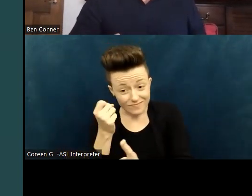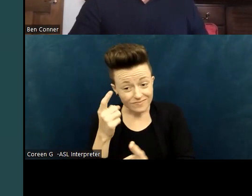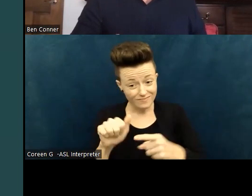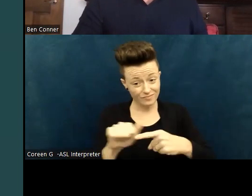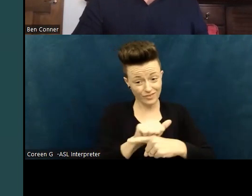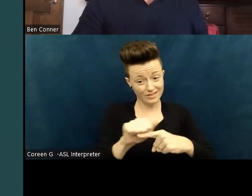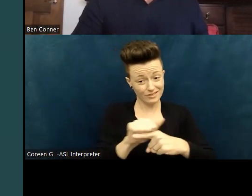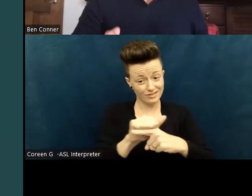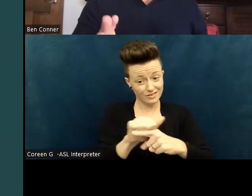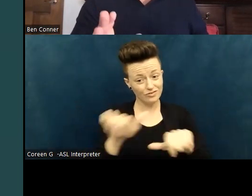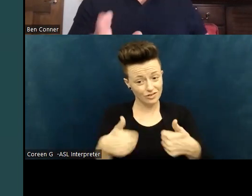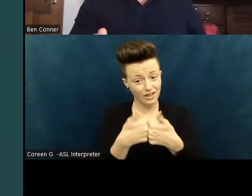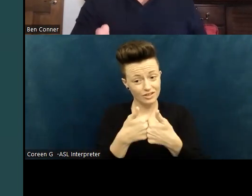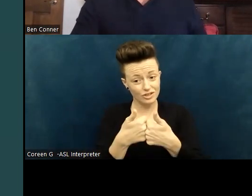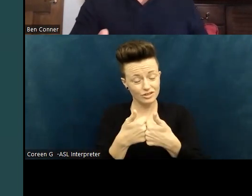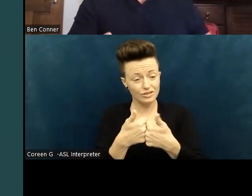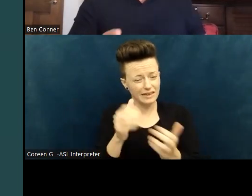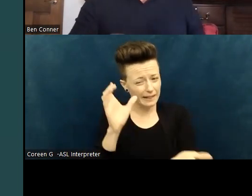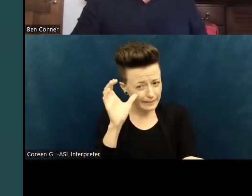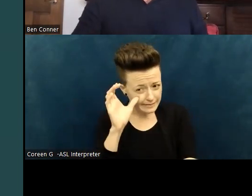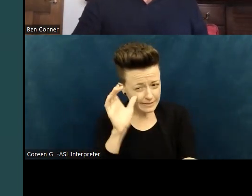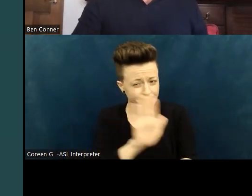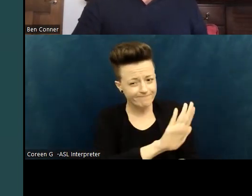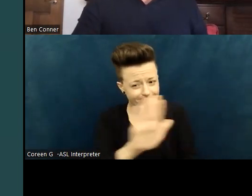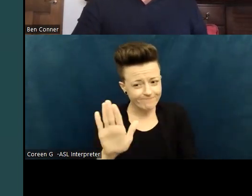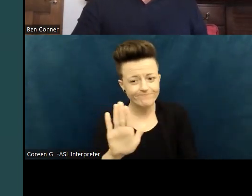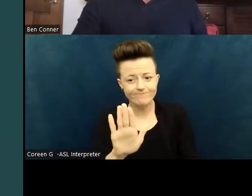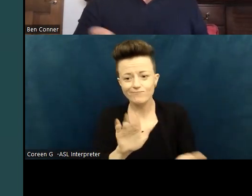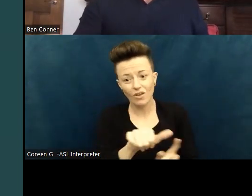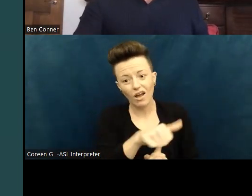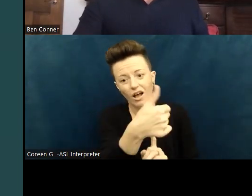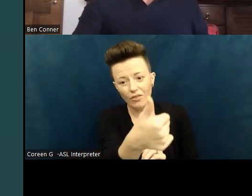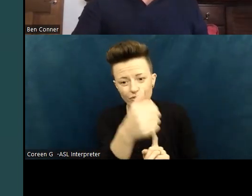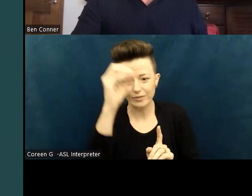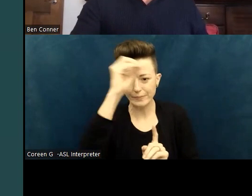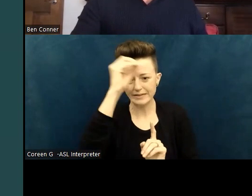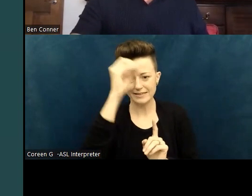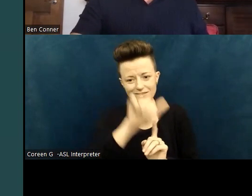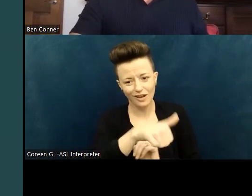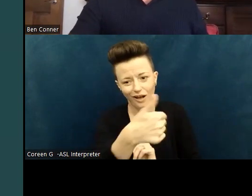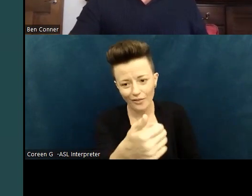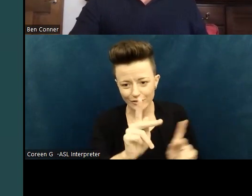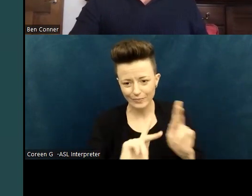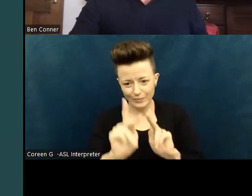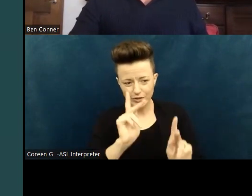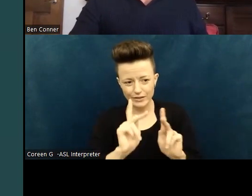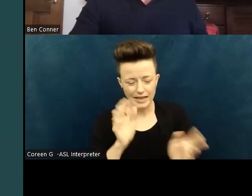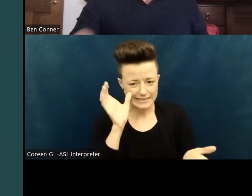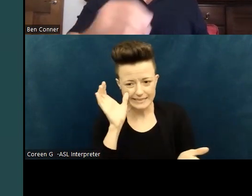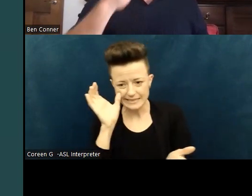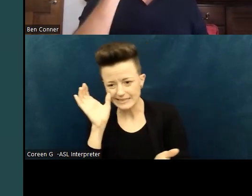the otherness, to value and honor the otherness. And we have some barriers in our